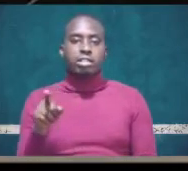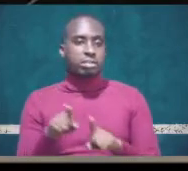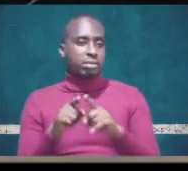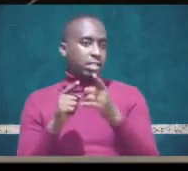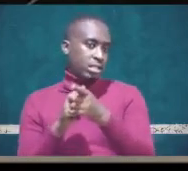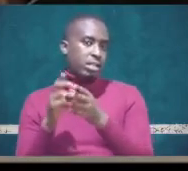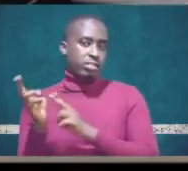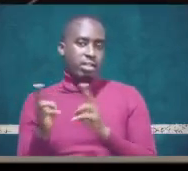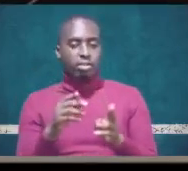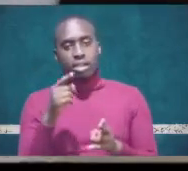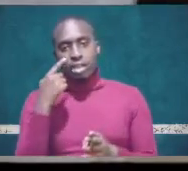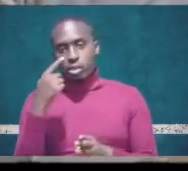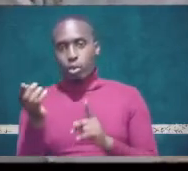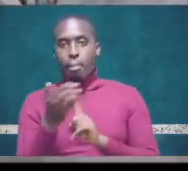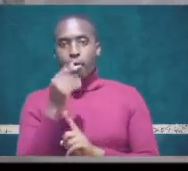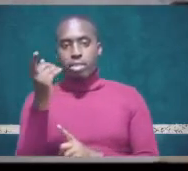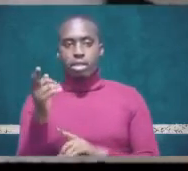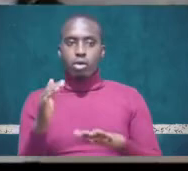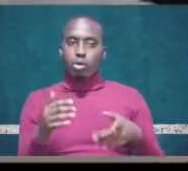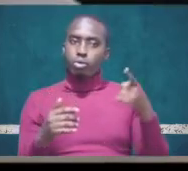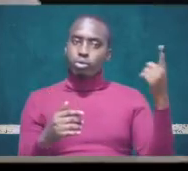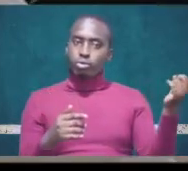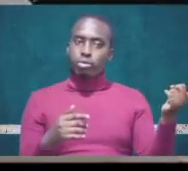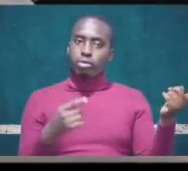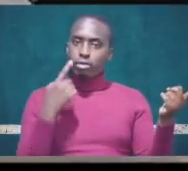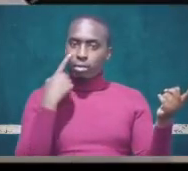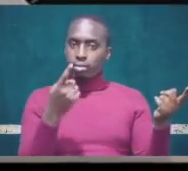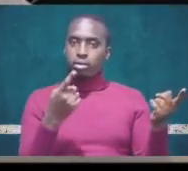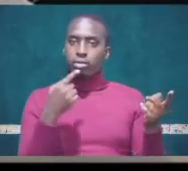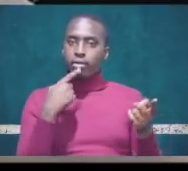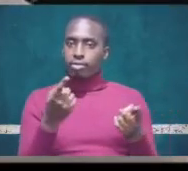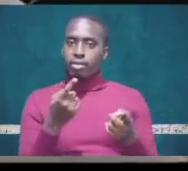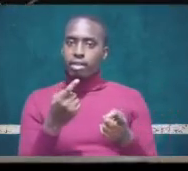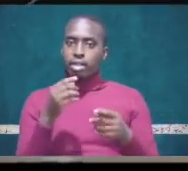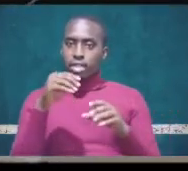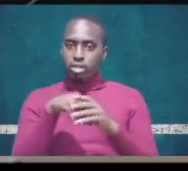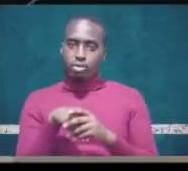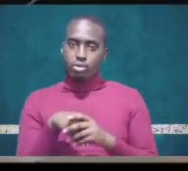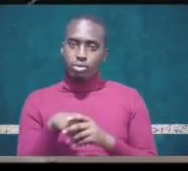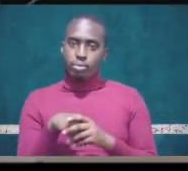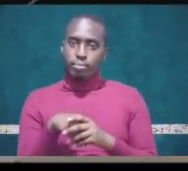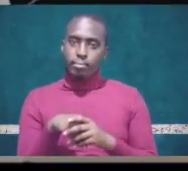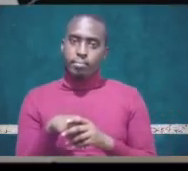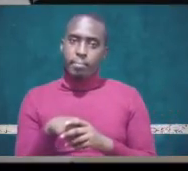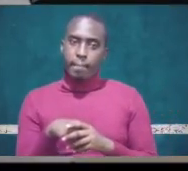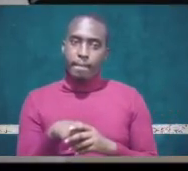one? The one that we have there, or the one that we have determined into the